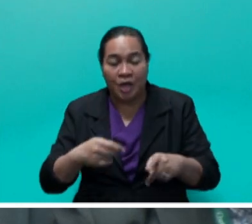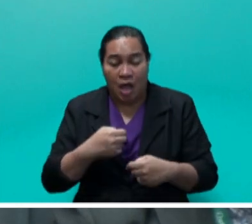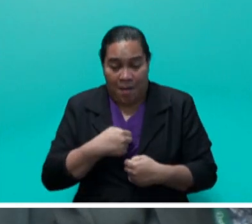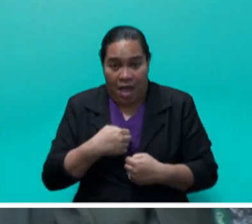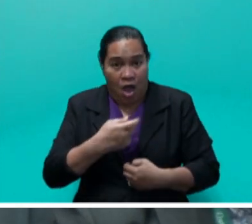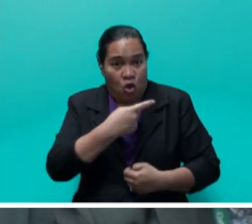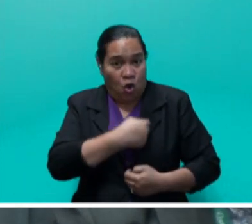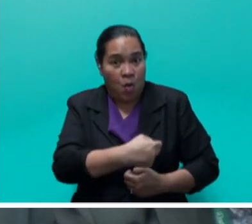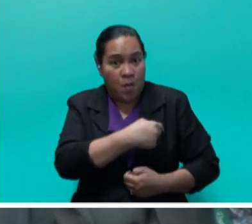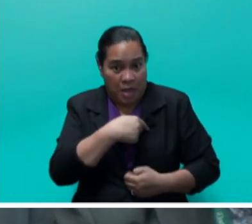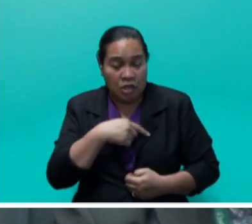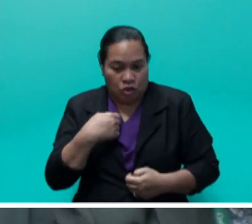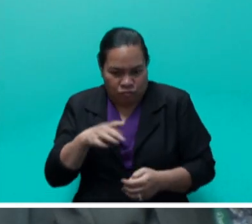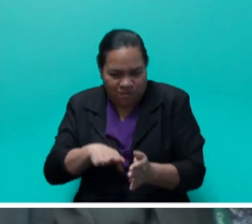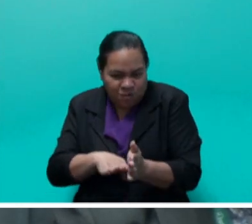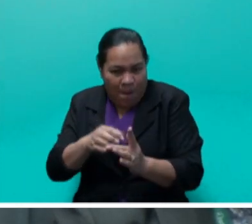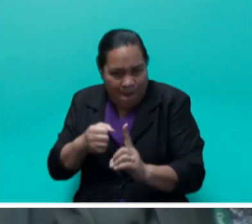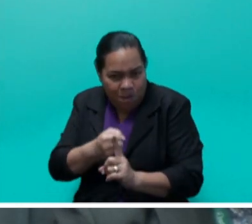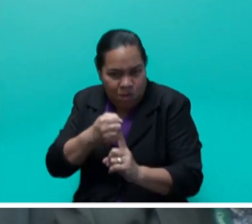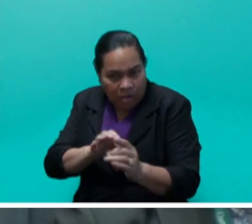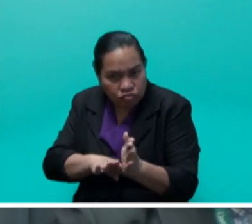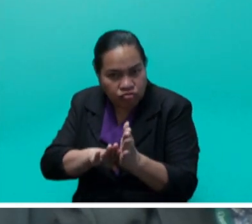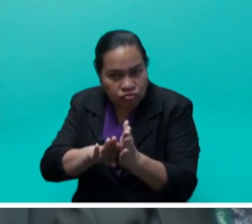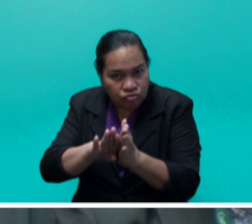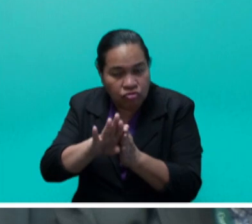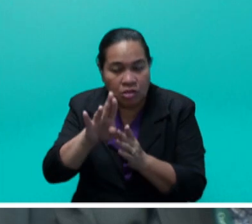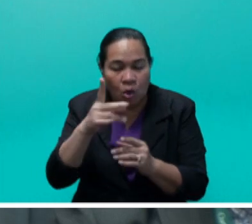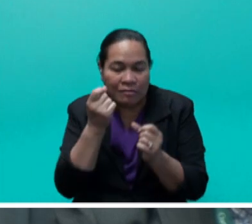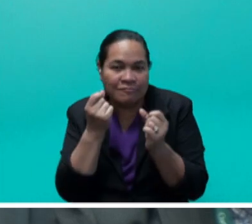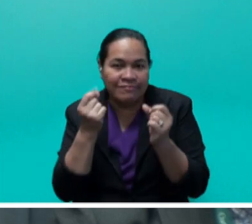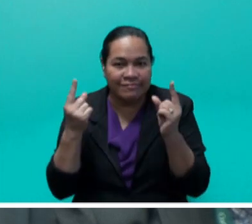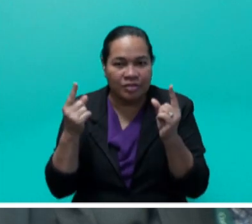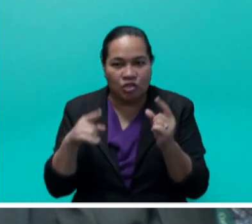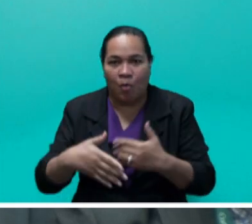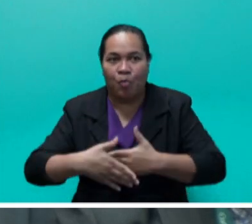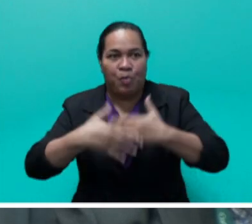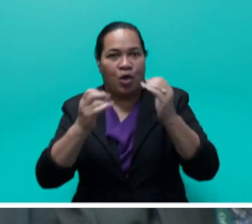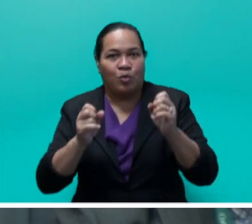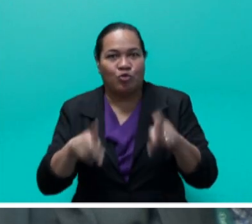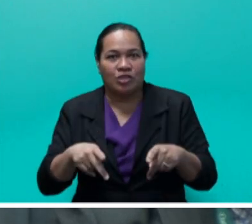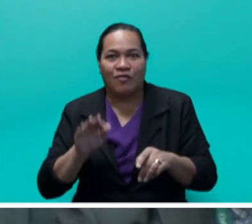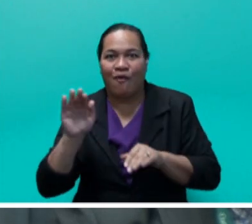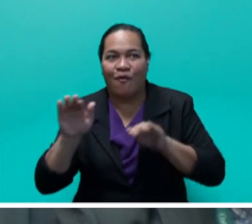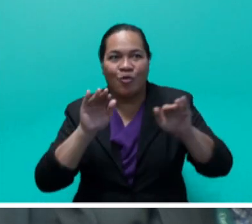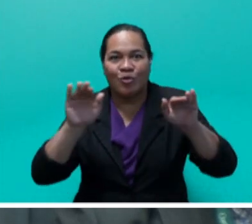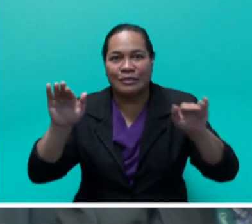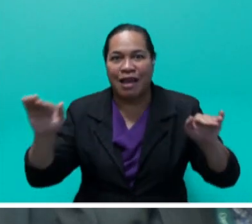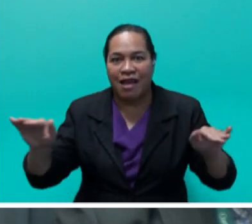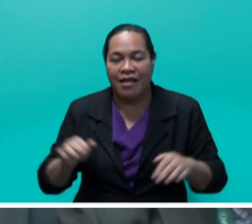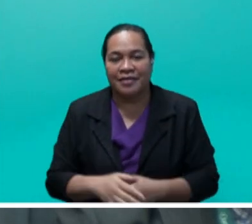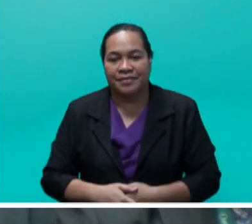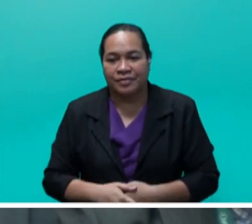to progress the aquaculture sector towards realizations of these big possibilities. With